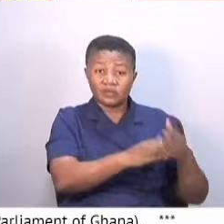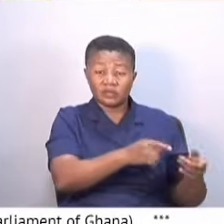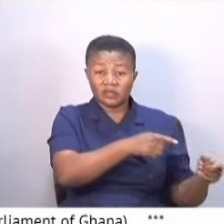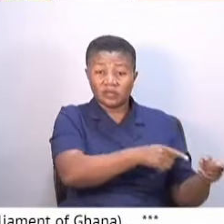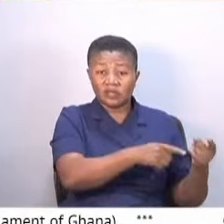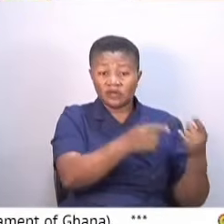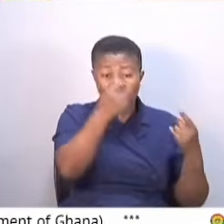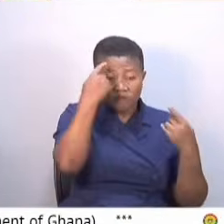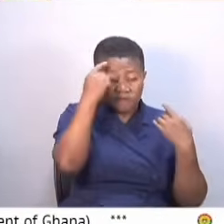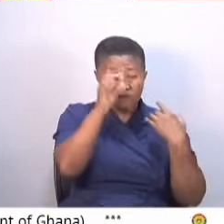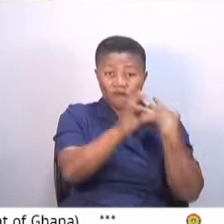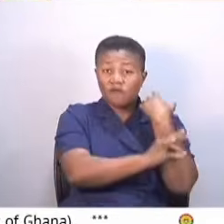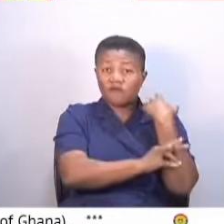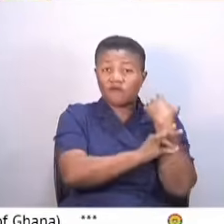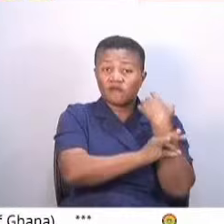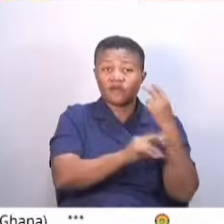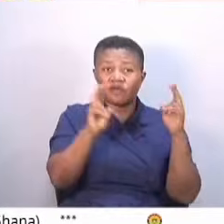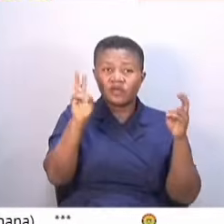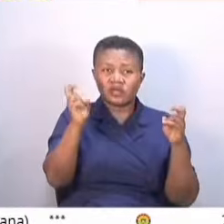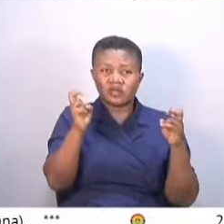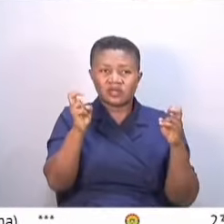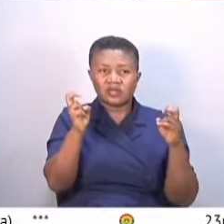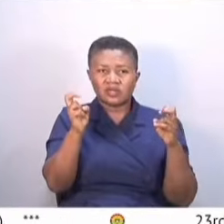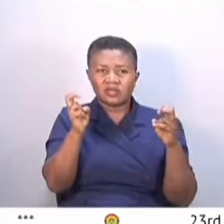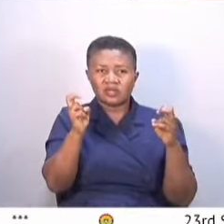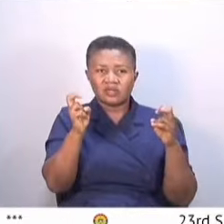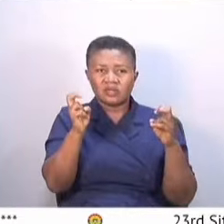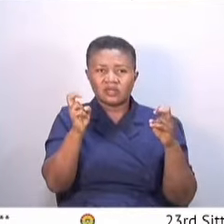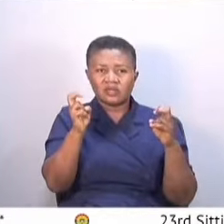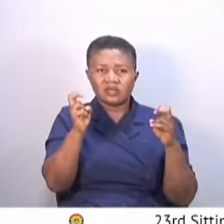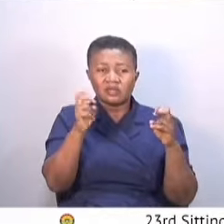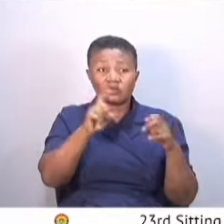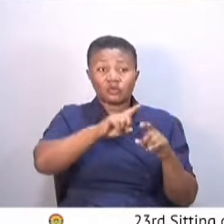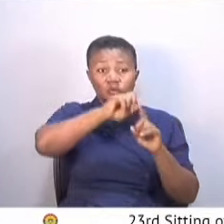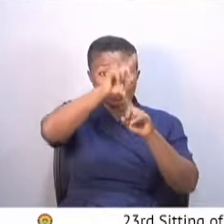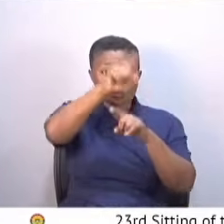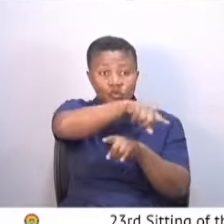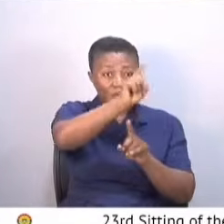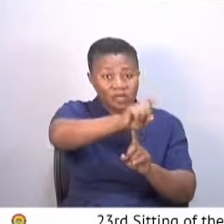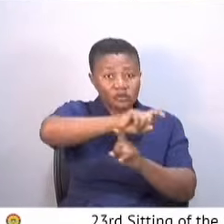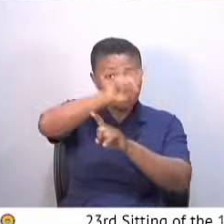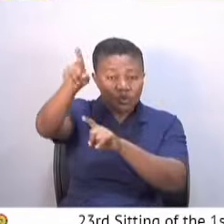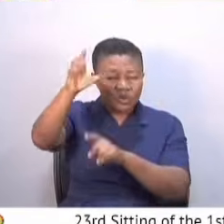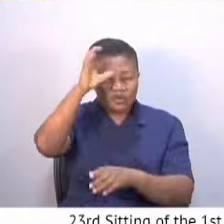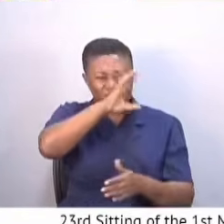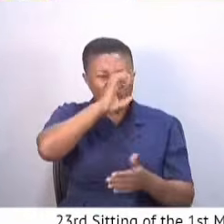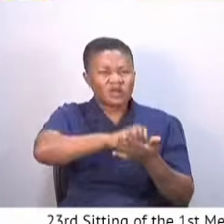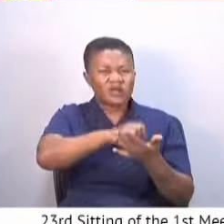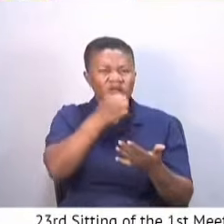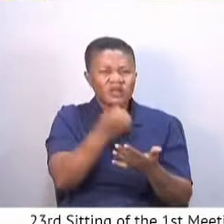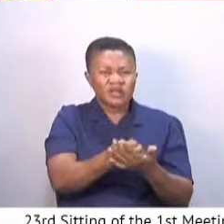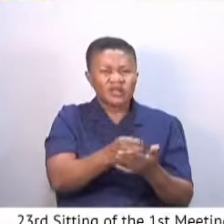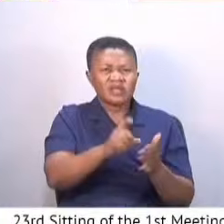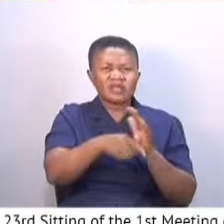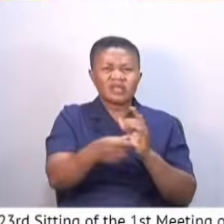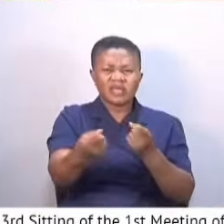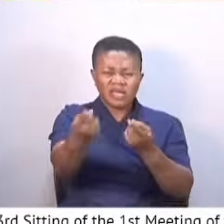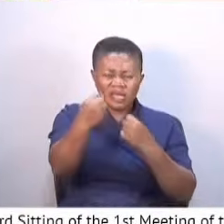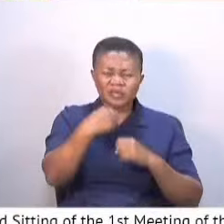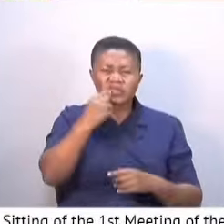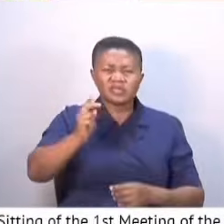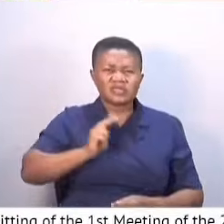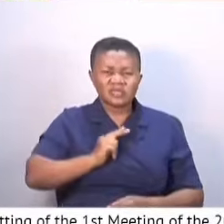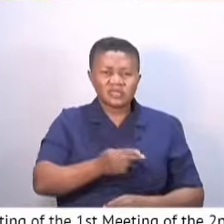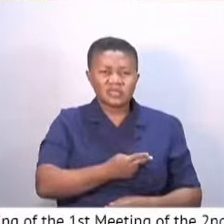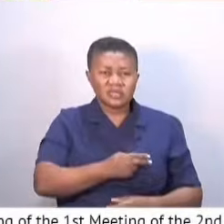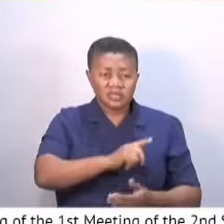foreign affairs, to be here today to get evidence and come and tell this house